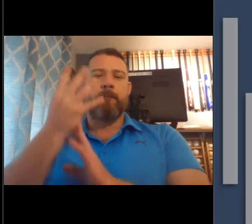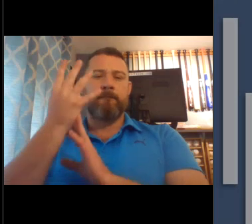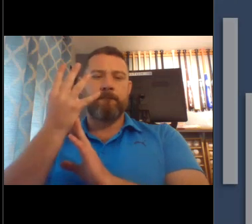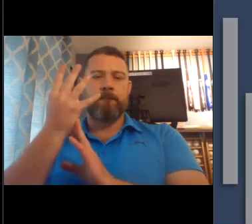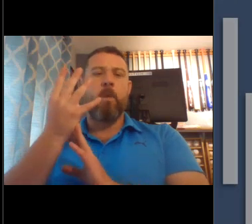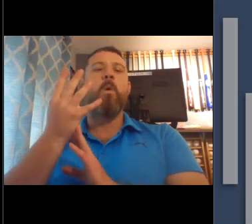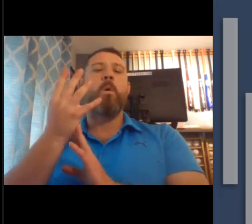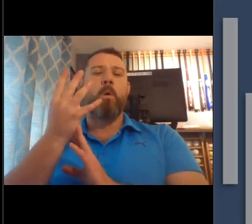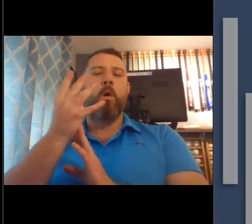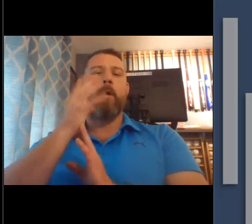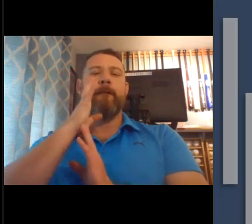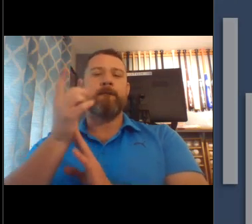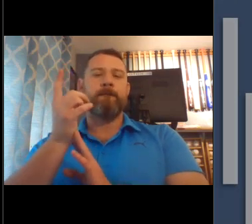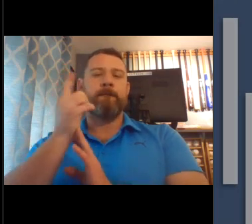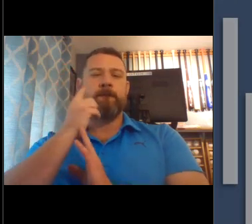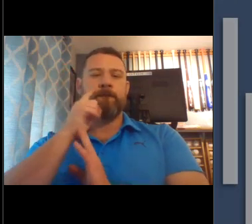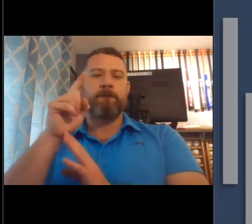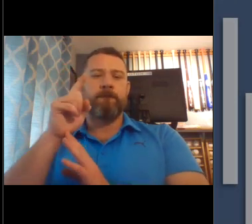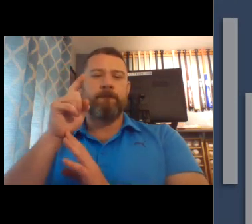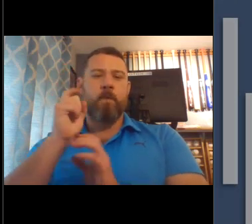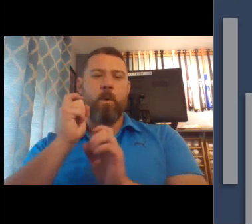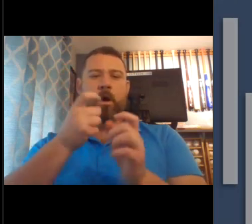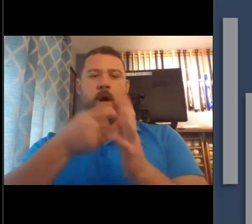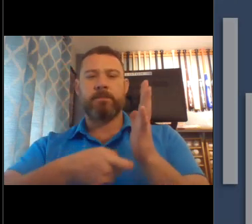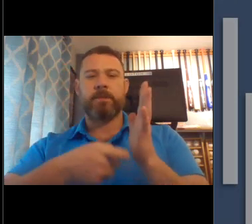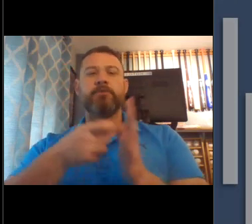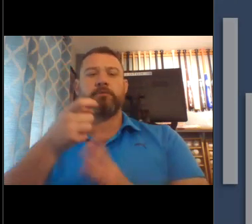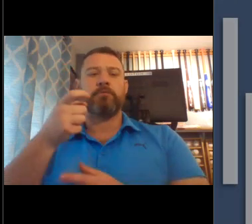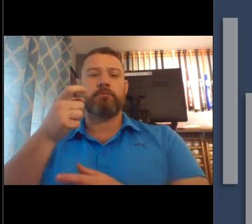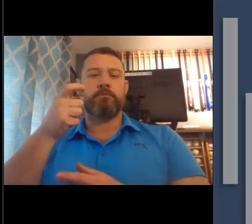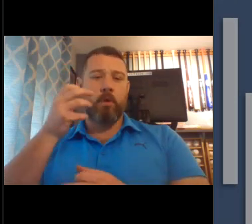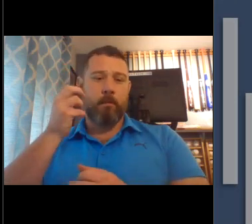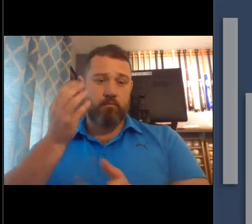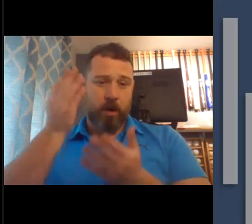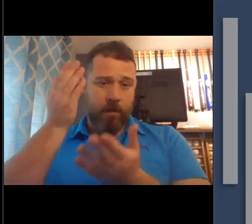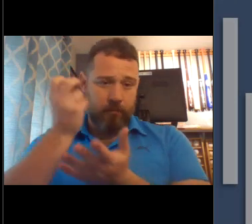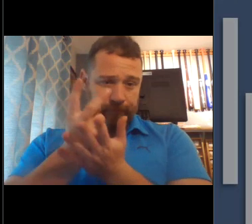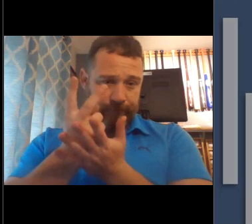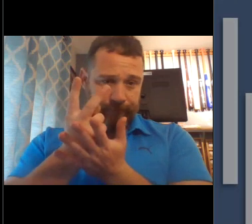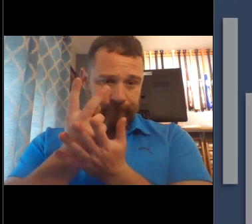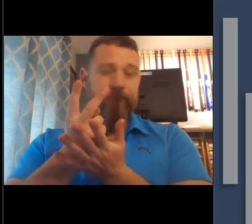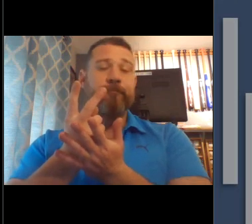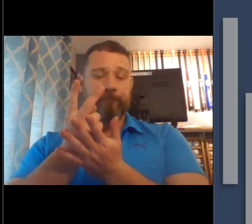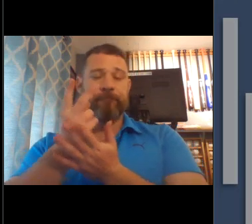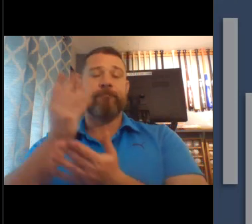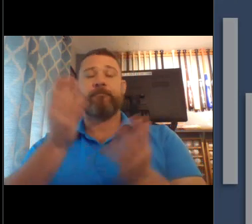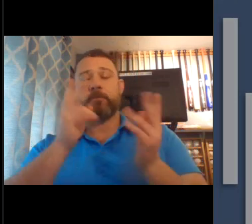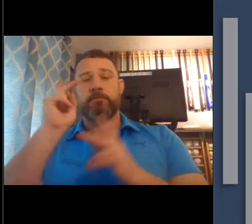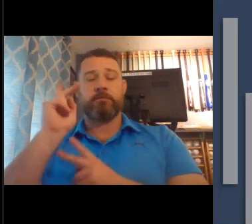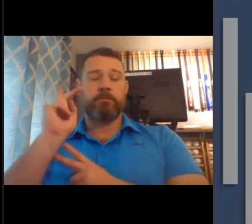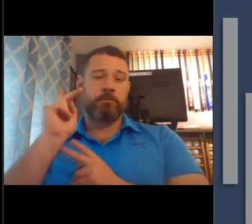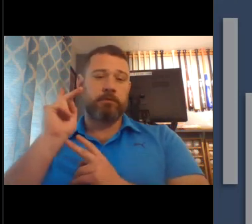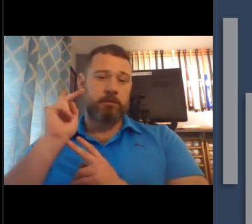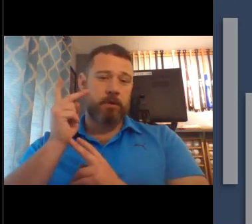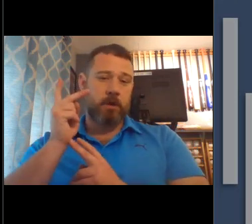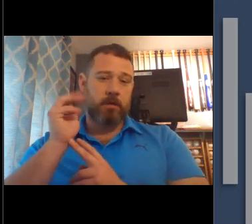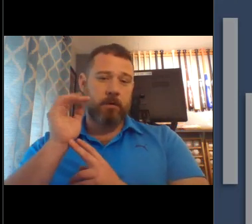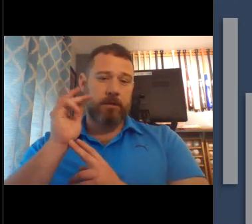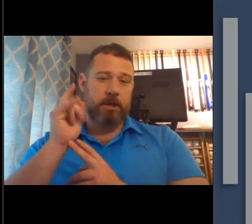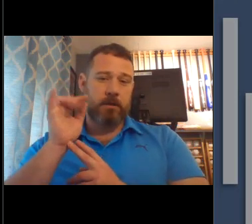for compensation. Staff recommends your approval. Do I have a motion? approve. Second, Martinez? Was that